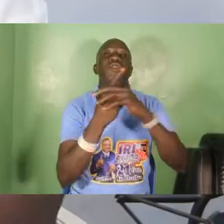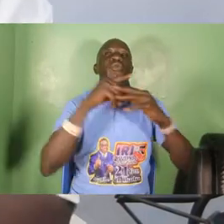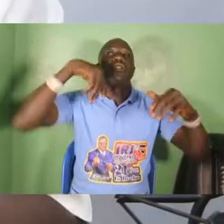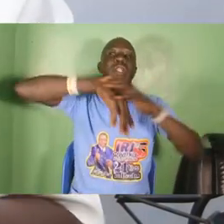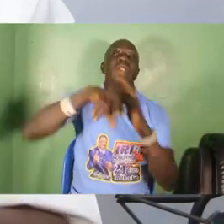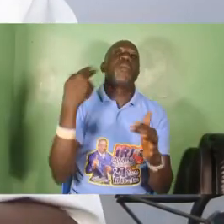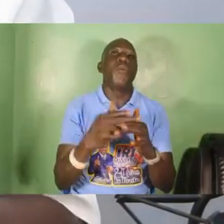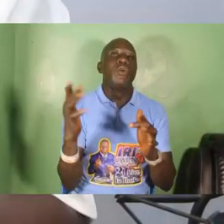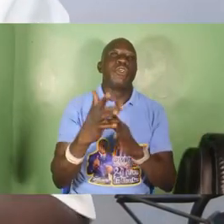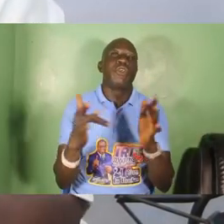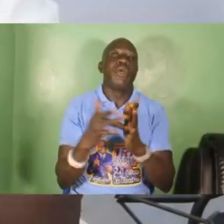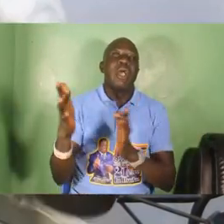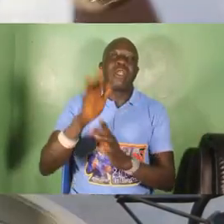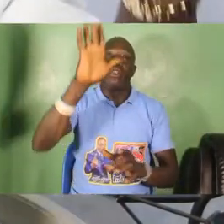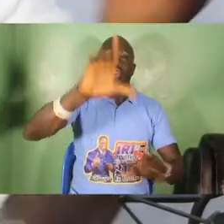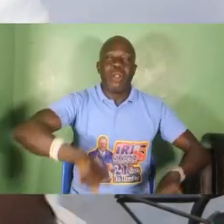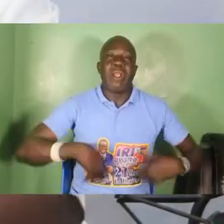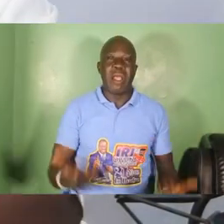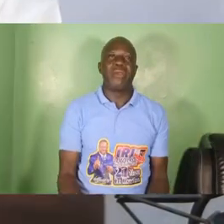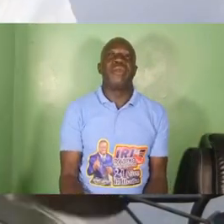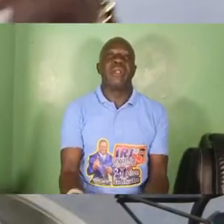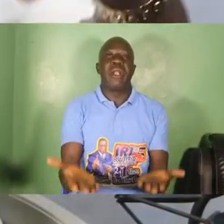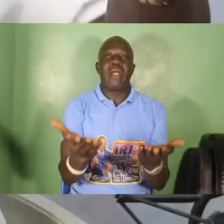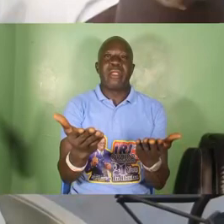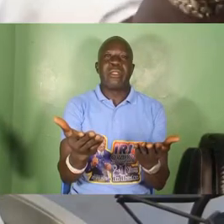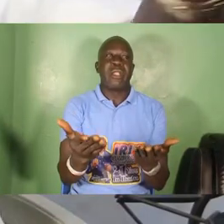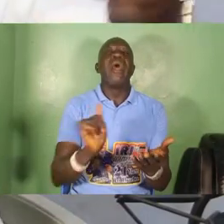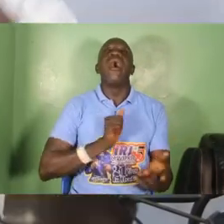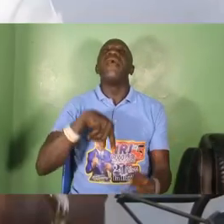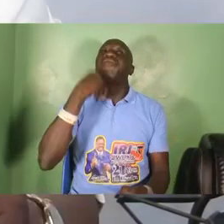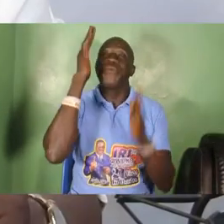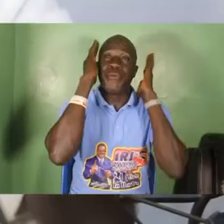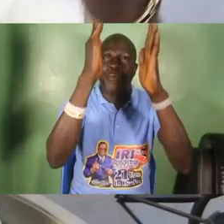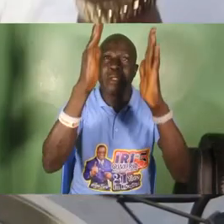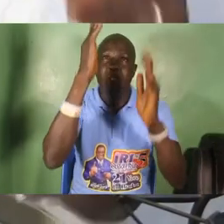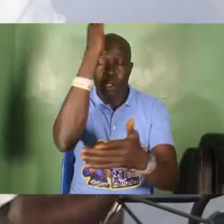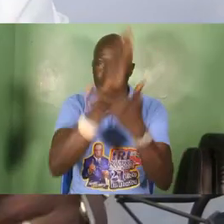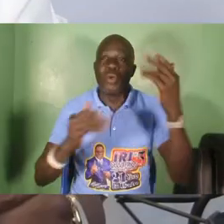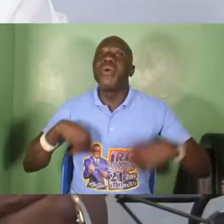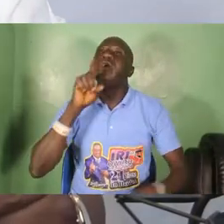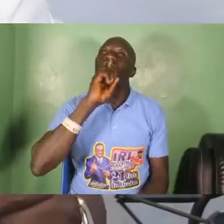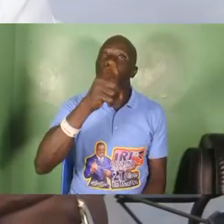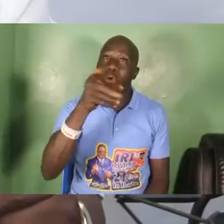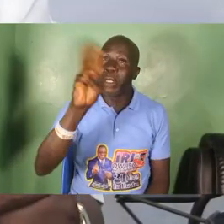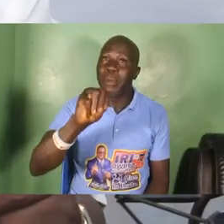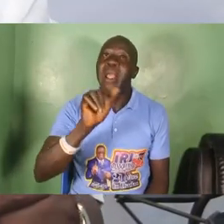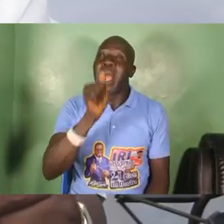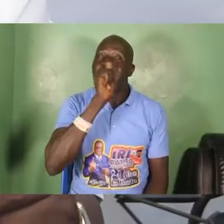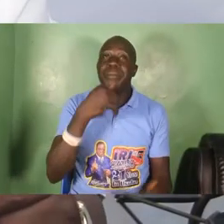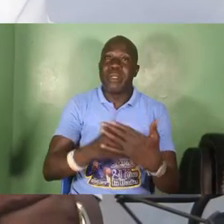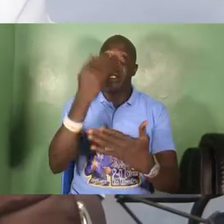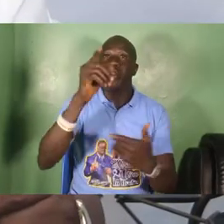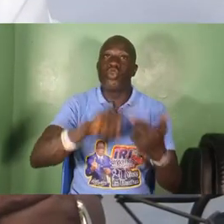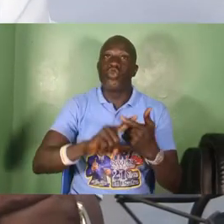exposed no ko just aye ati bi ba mi ko ju so ni kan fi da loju pe I saw them I